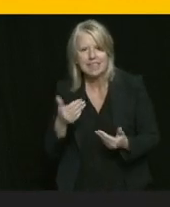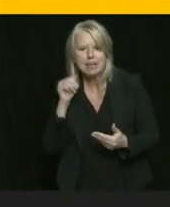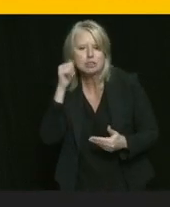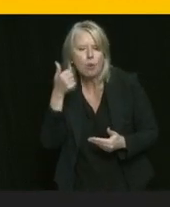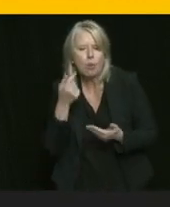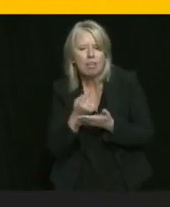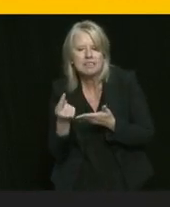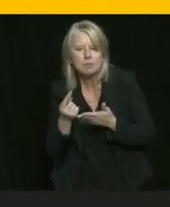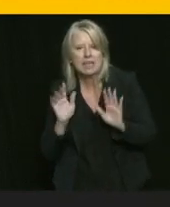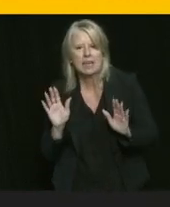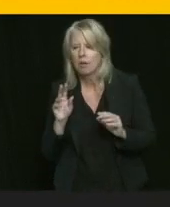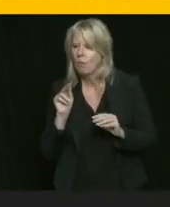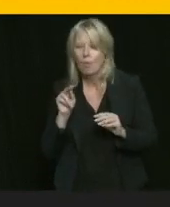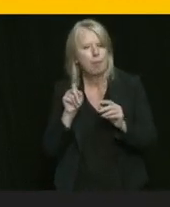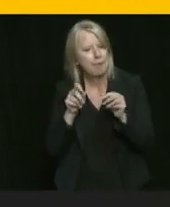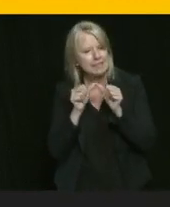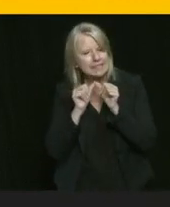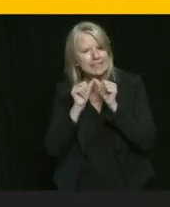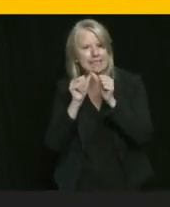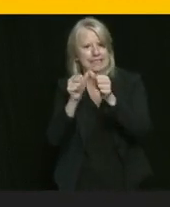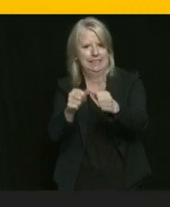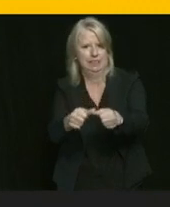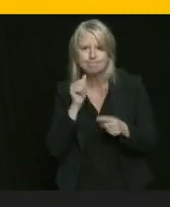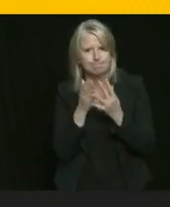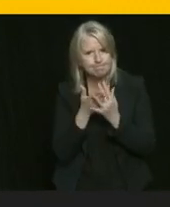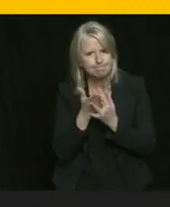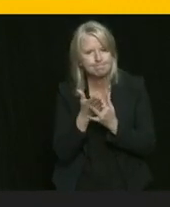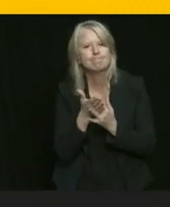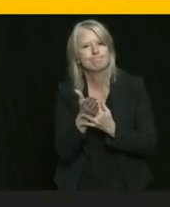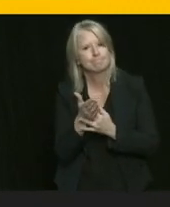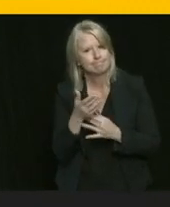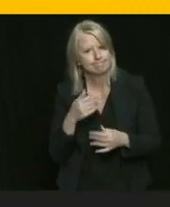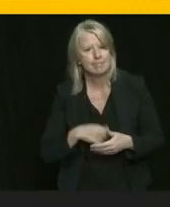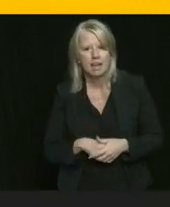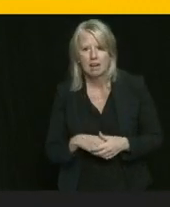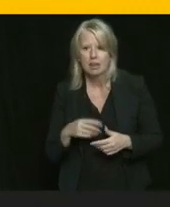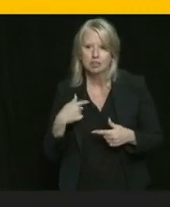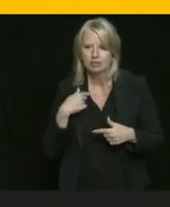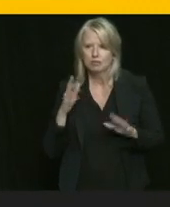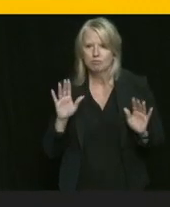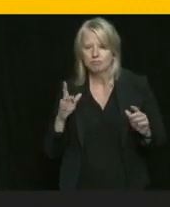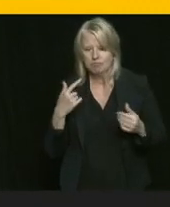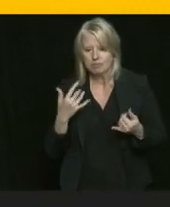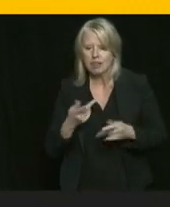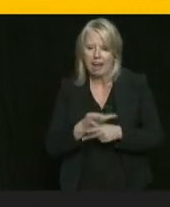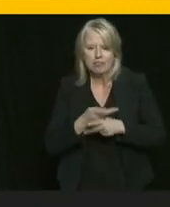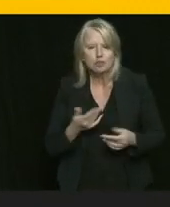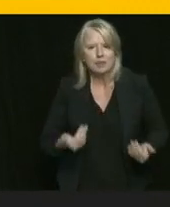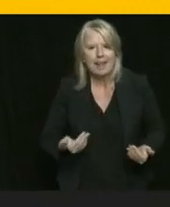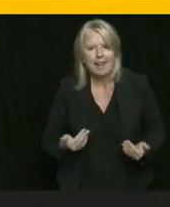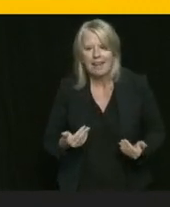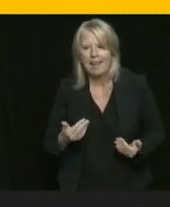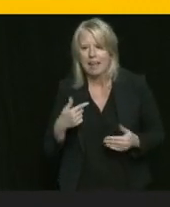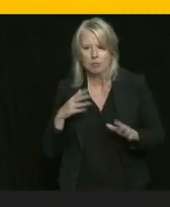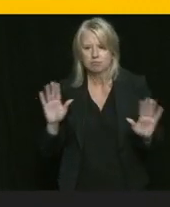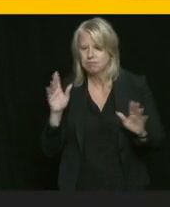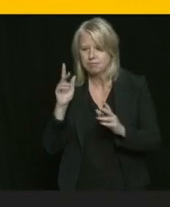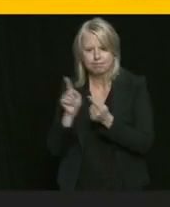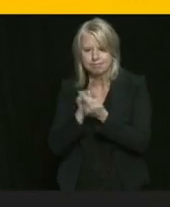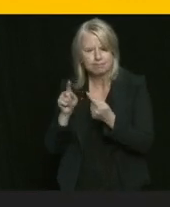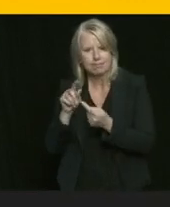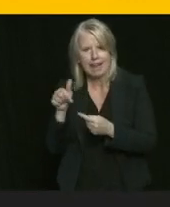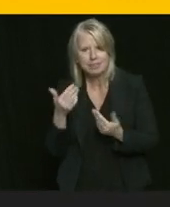week. We have to continue to engage in not just, okay, I'm going to hold down today and not see anyone, or hold down